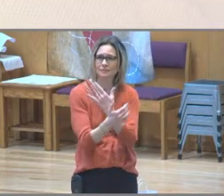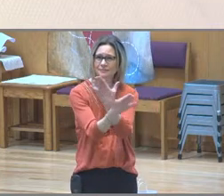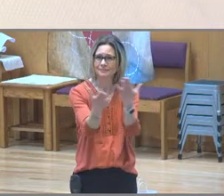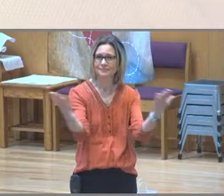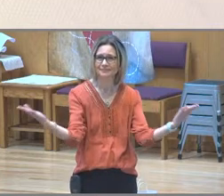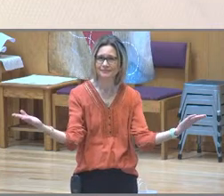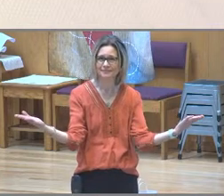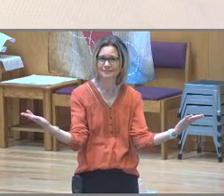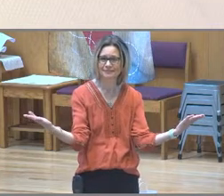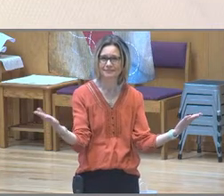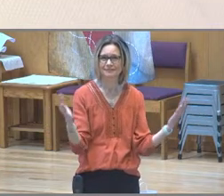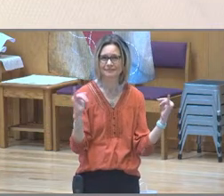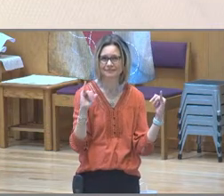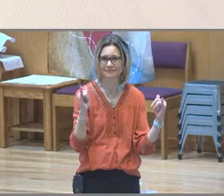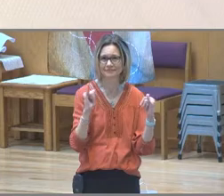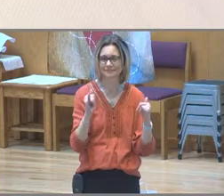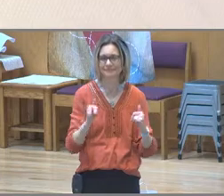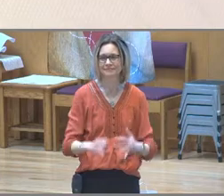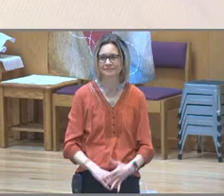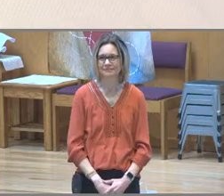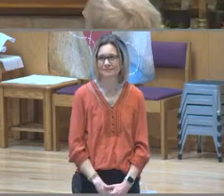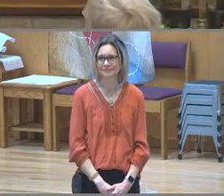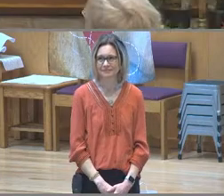with you all.